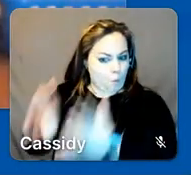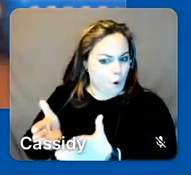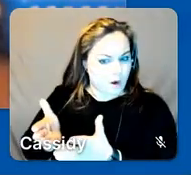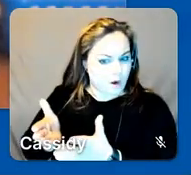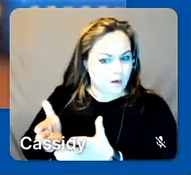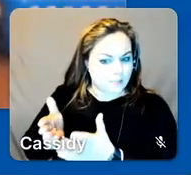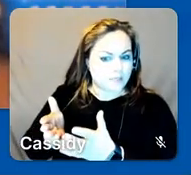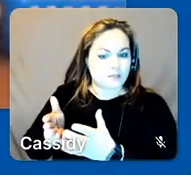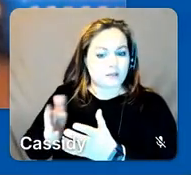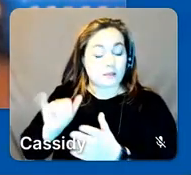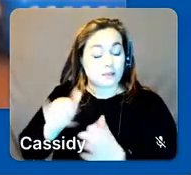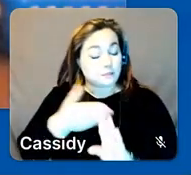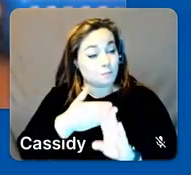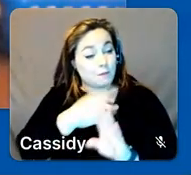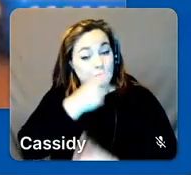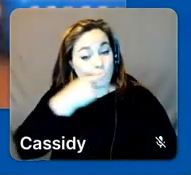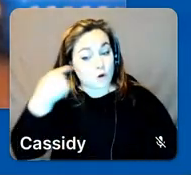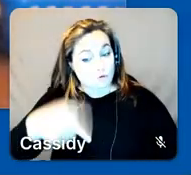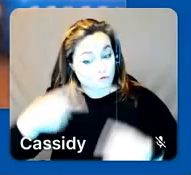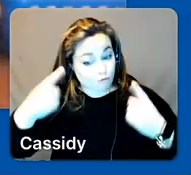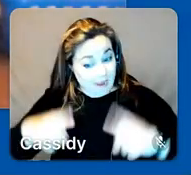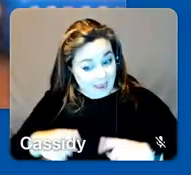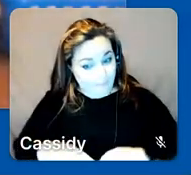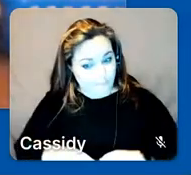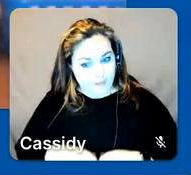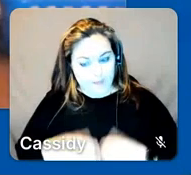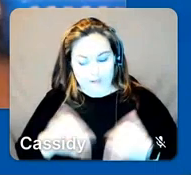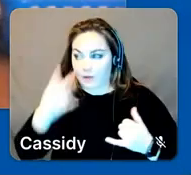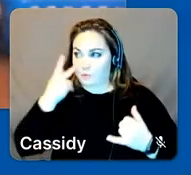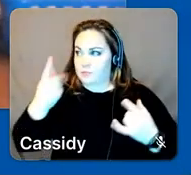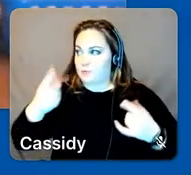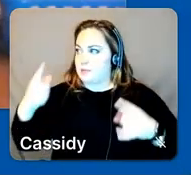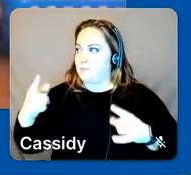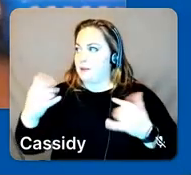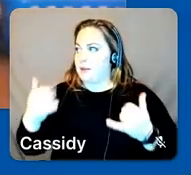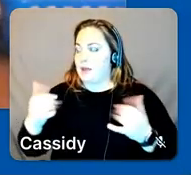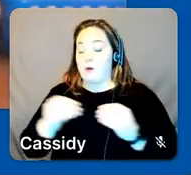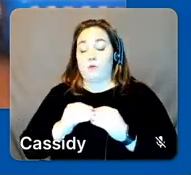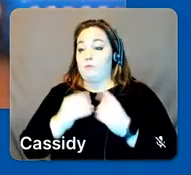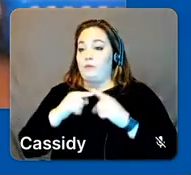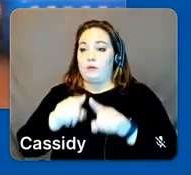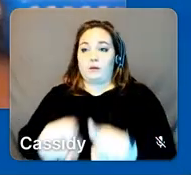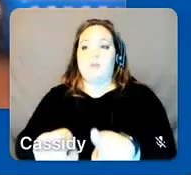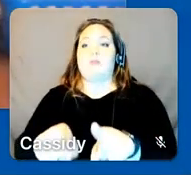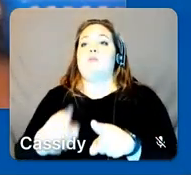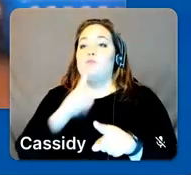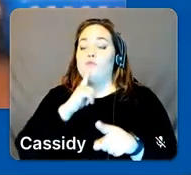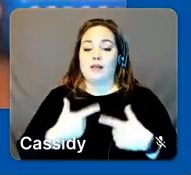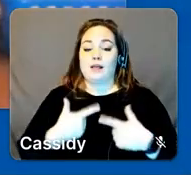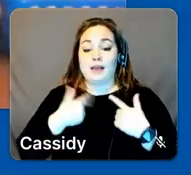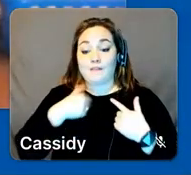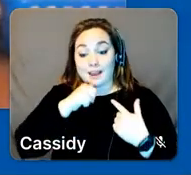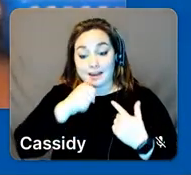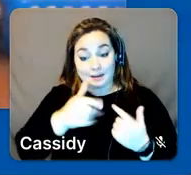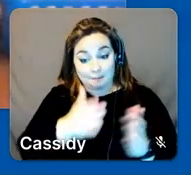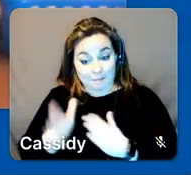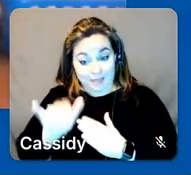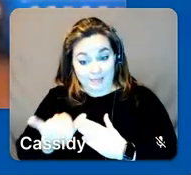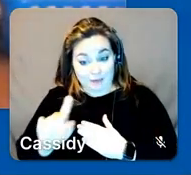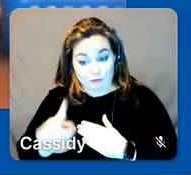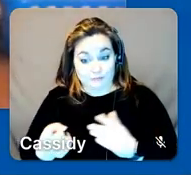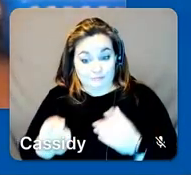to Ukraine and what's happening there now. And now it's even more timely. I had never intended that. That just kind of happened.